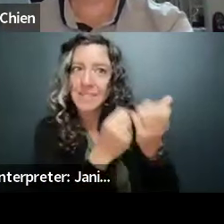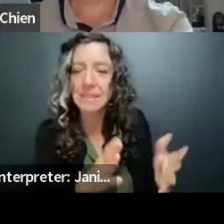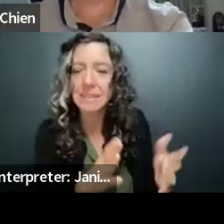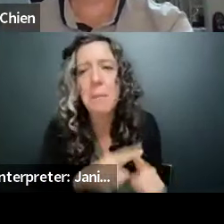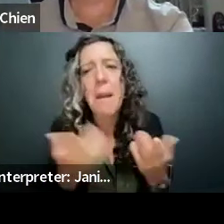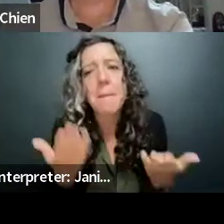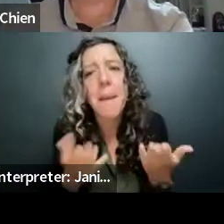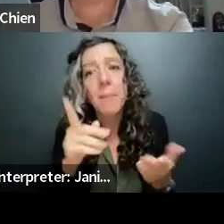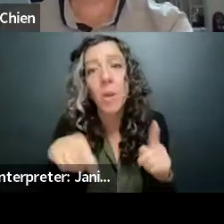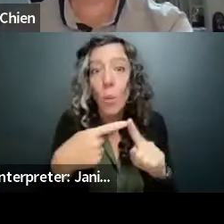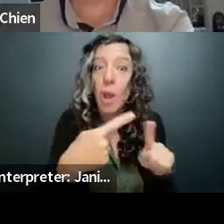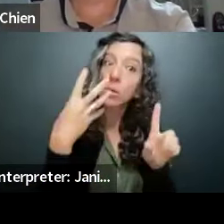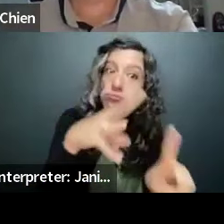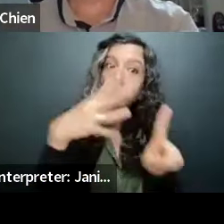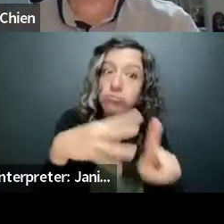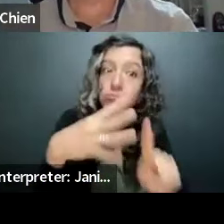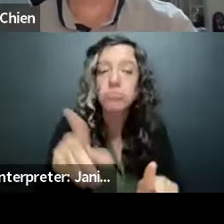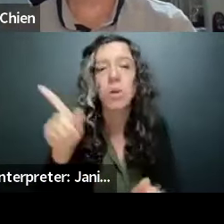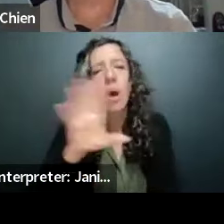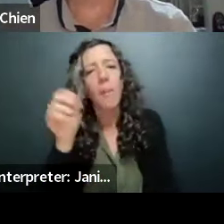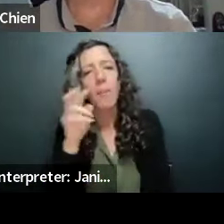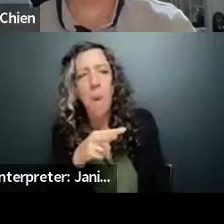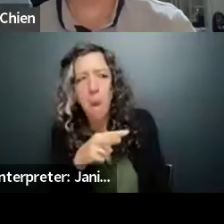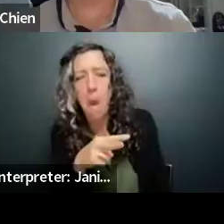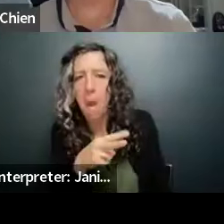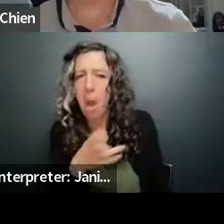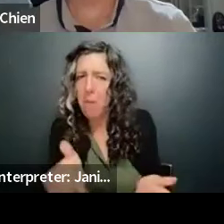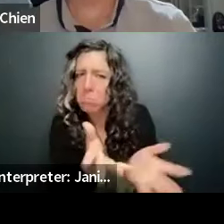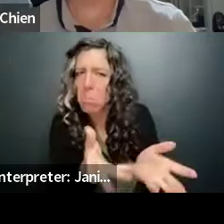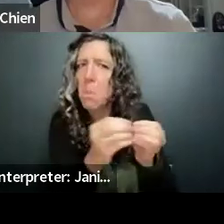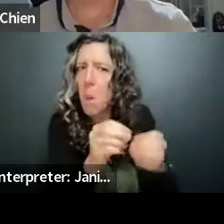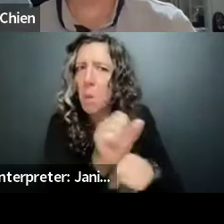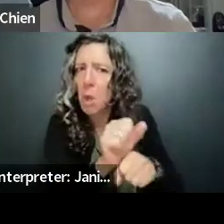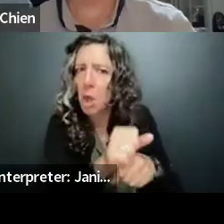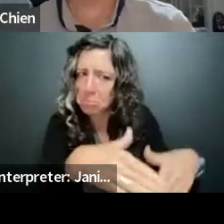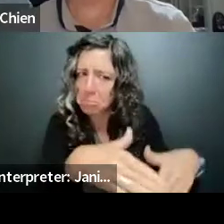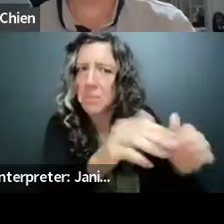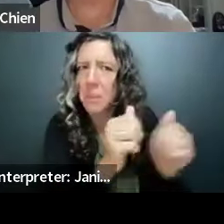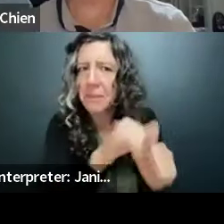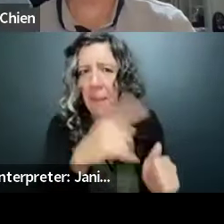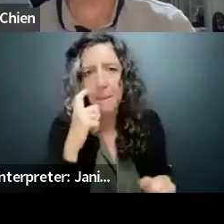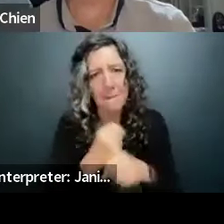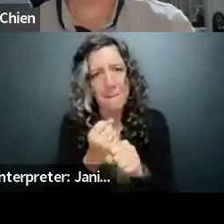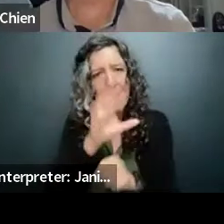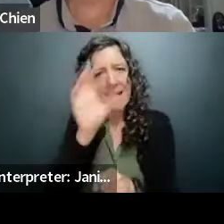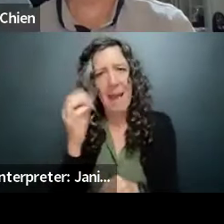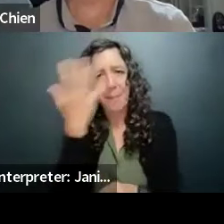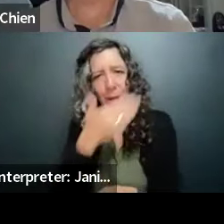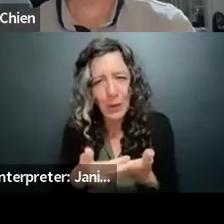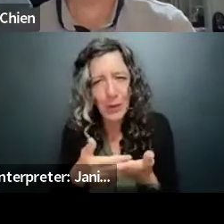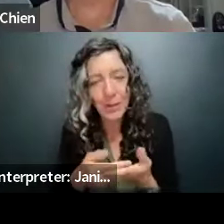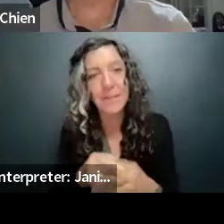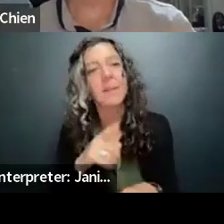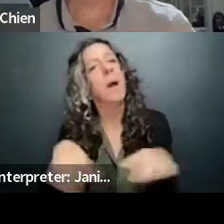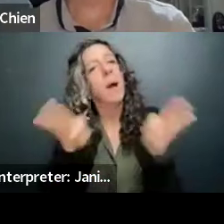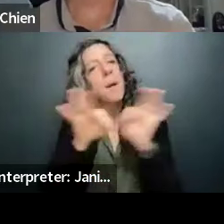little bit for that, because it makes you look good too. Right. So But I think once they see actually that,